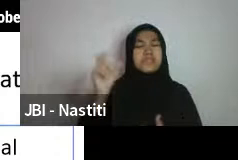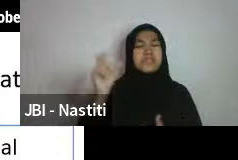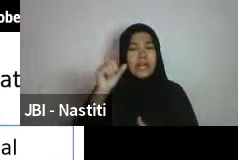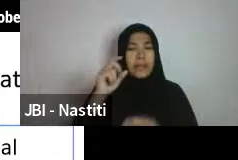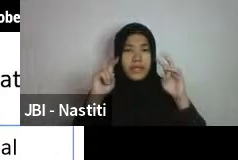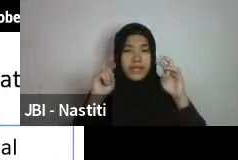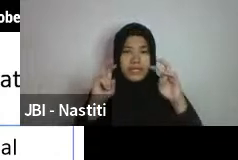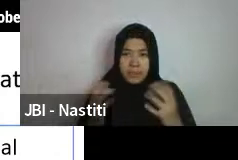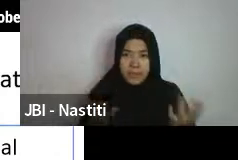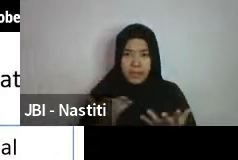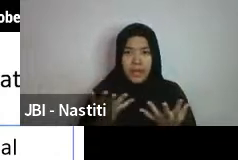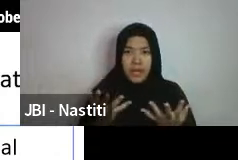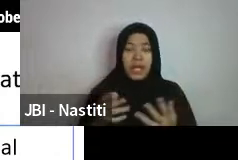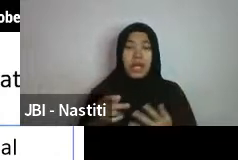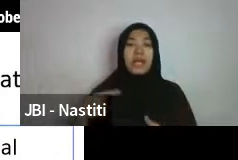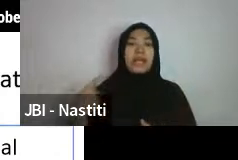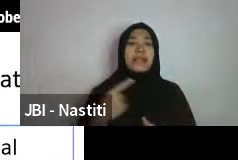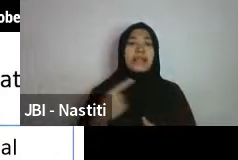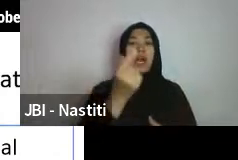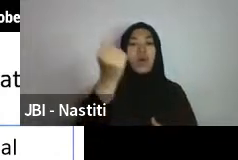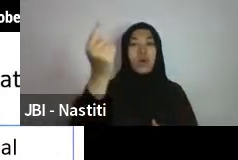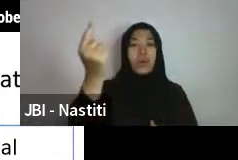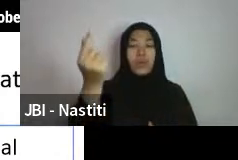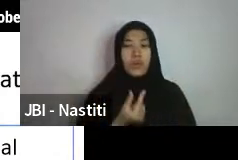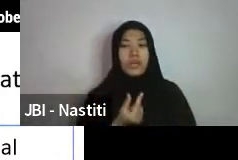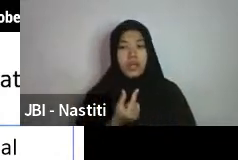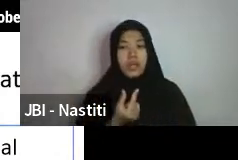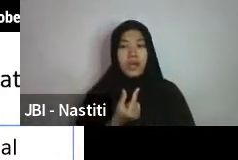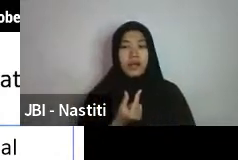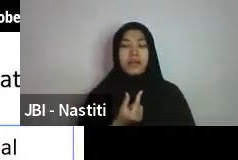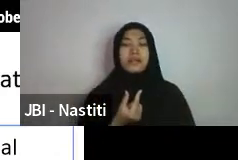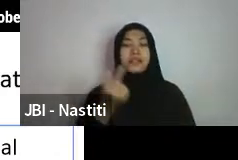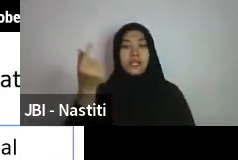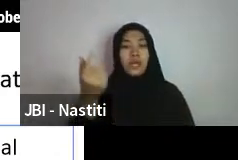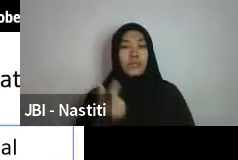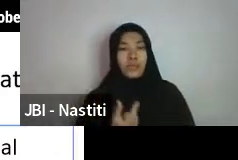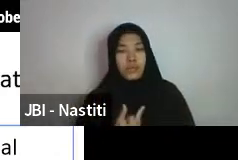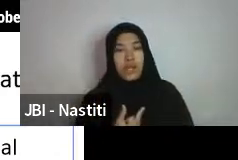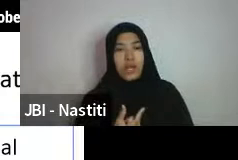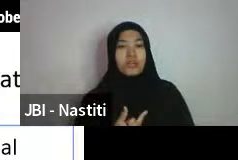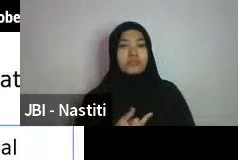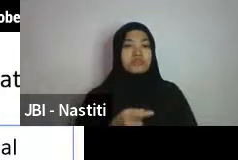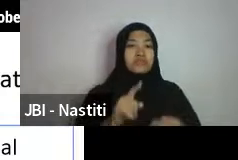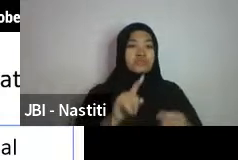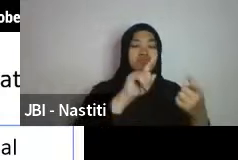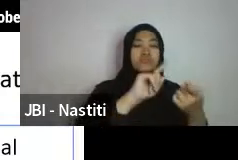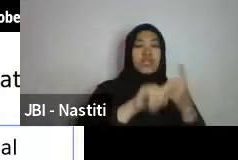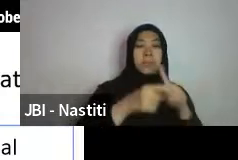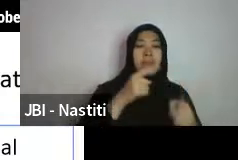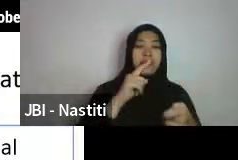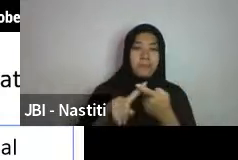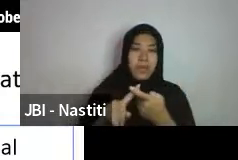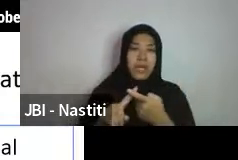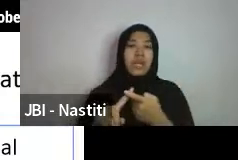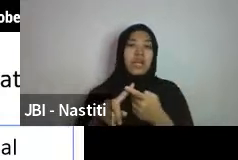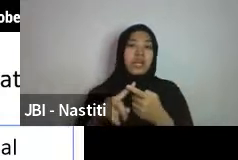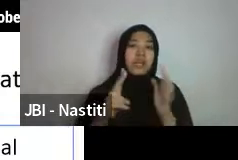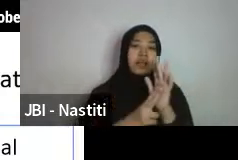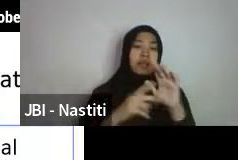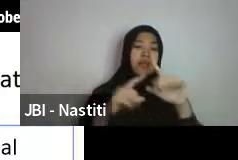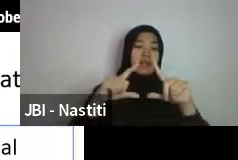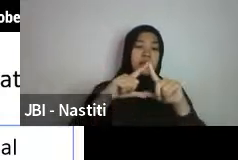regional rural mental health workforce or service to participate in any of a survey,